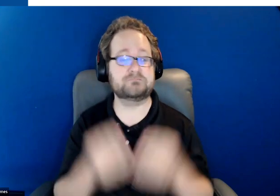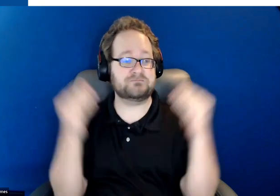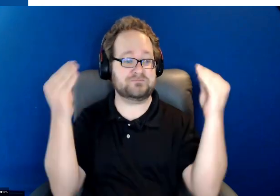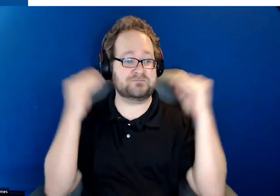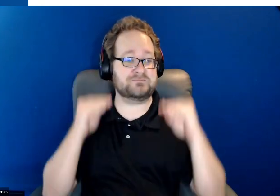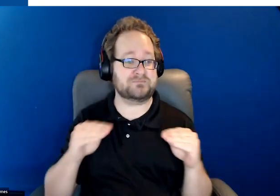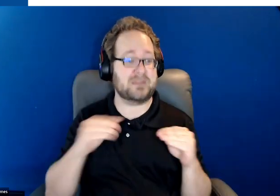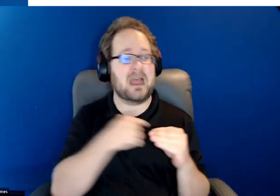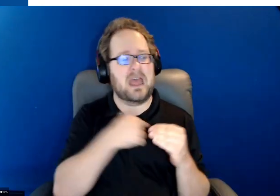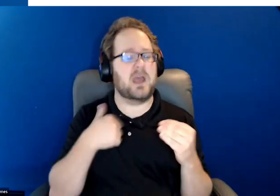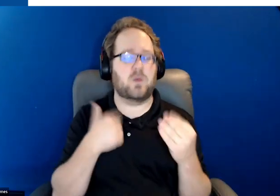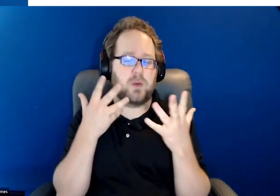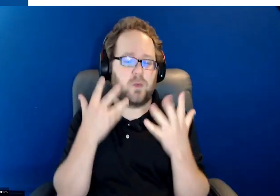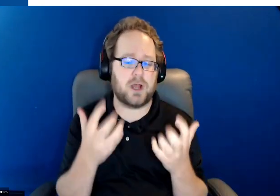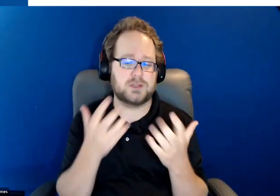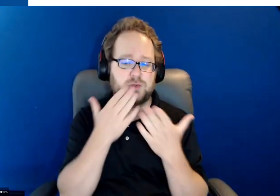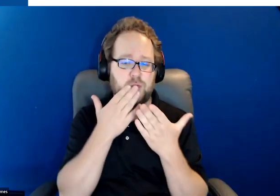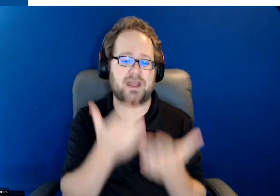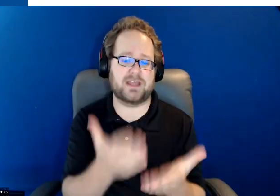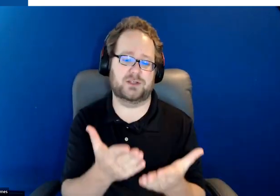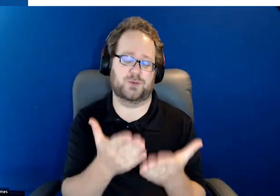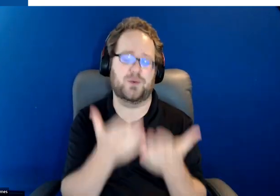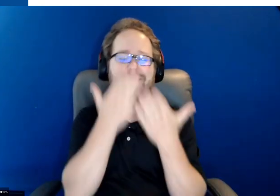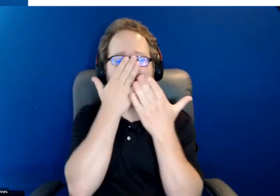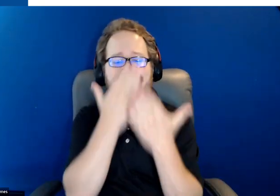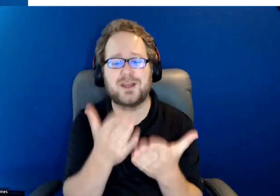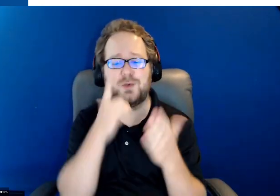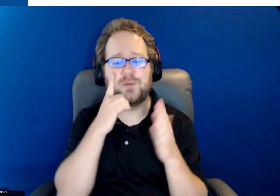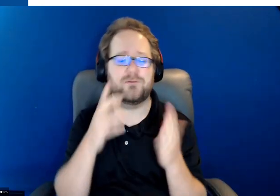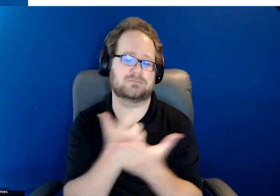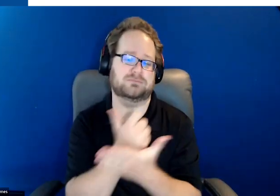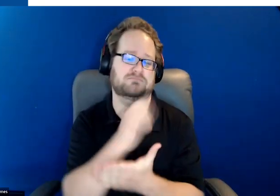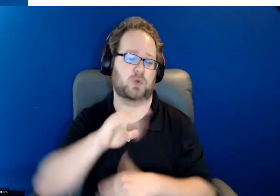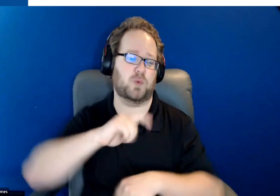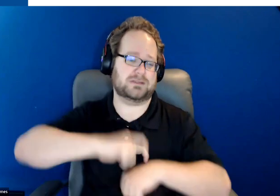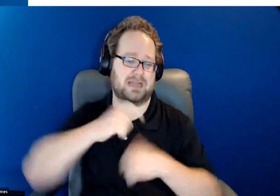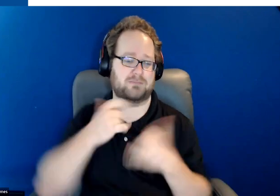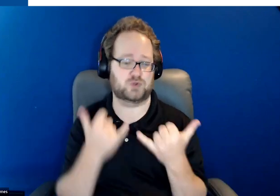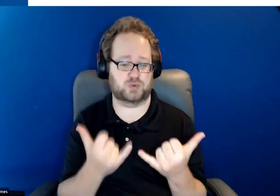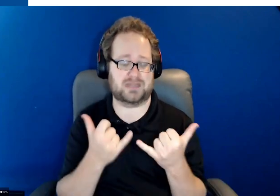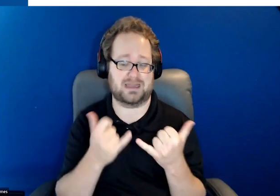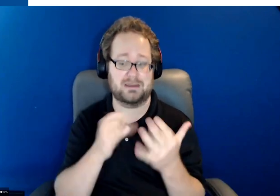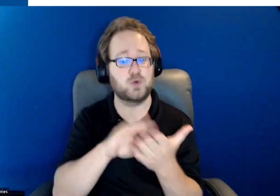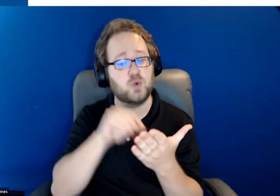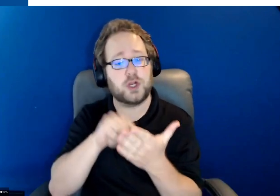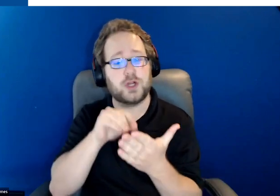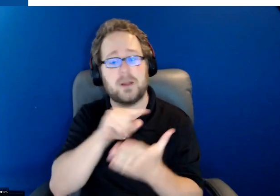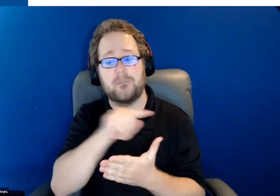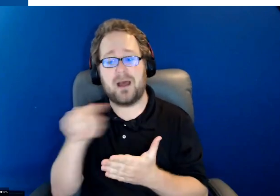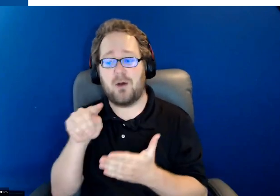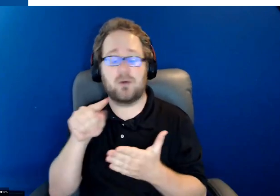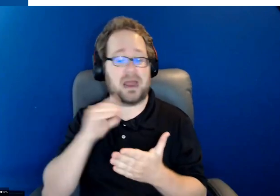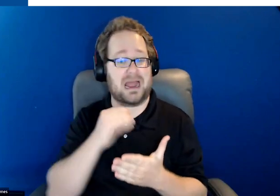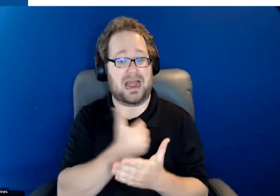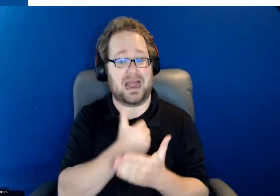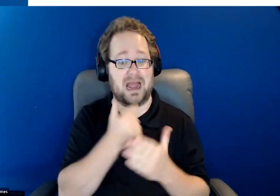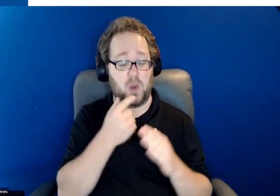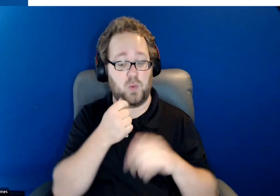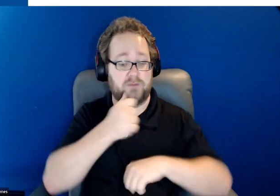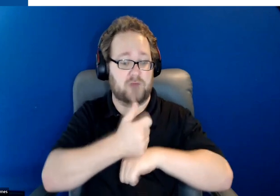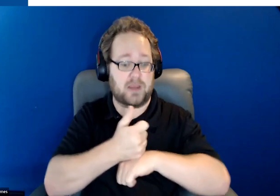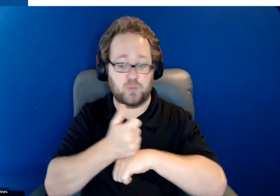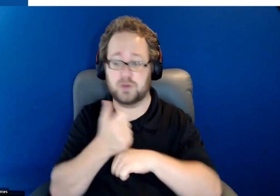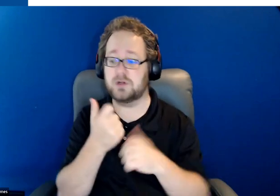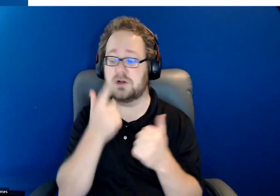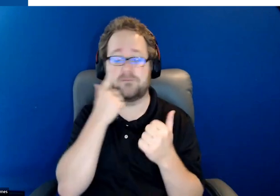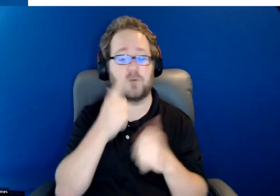And we want to thank you. Thank you for taking time today to learn about the strategic framework for the National